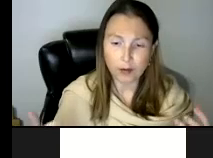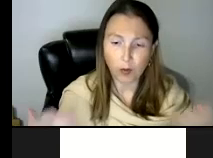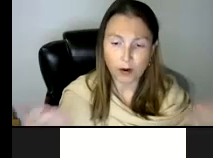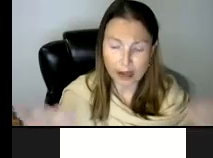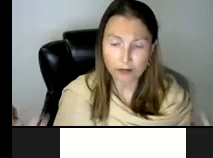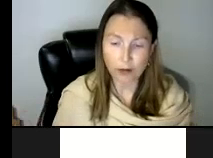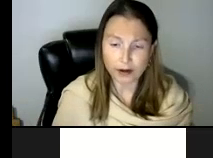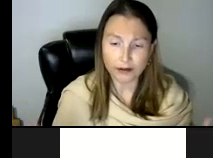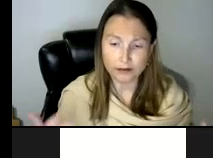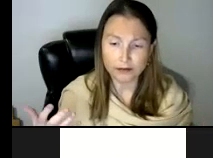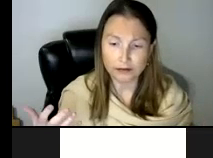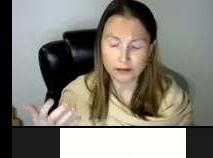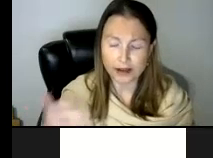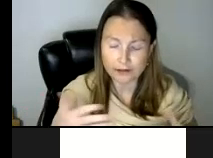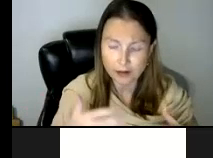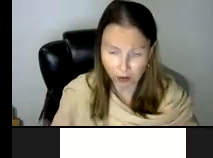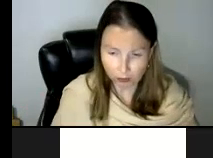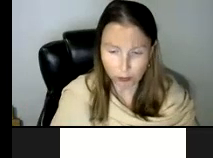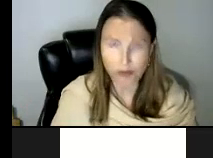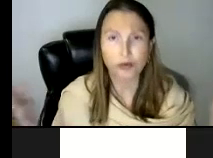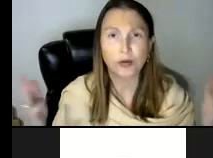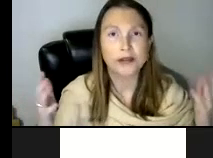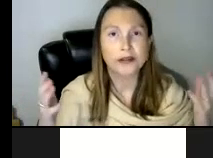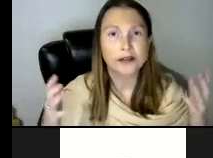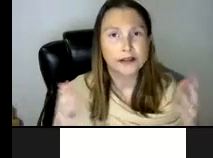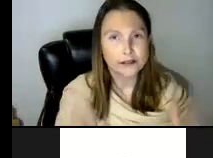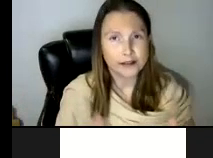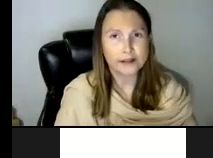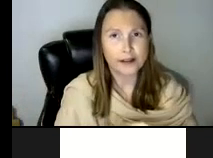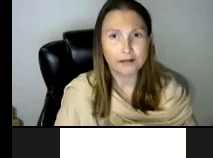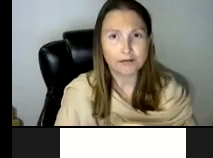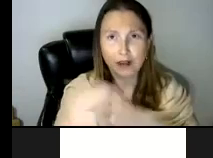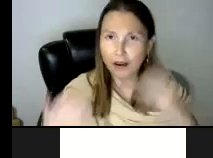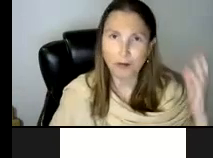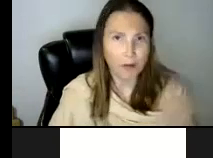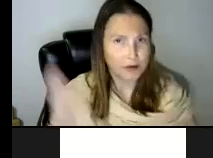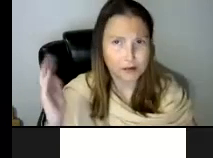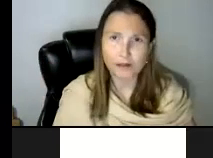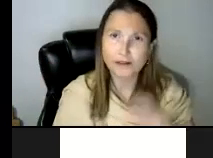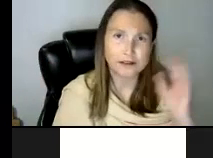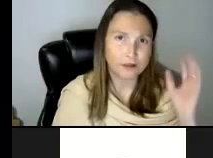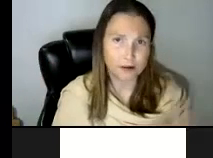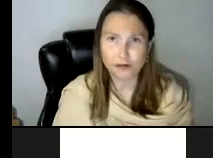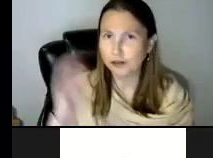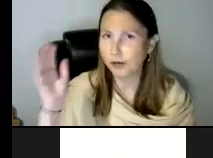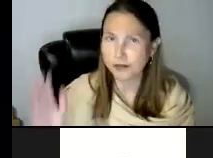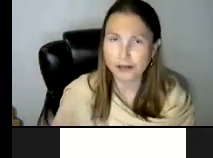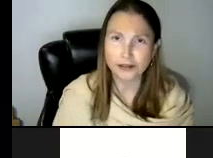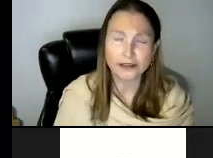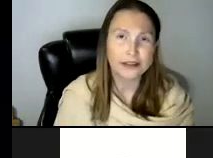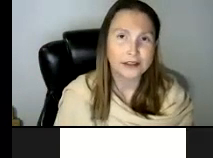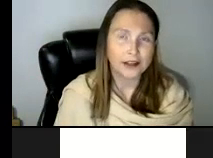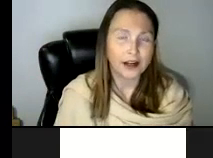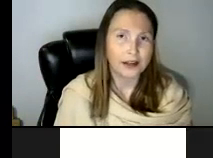that we want to have running, that if they all were to get sick, then the post office, the grocery stores,